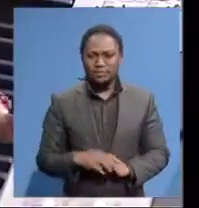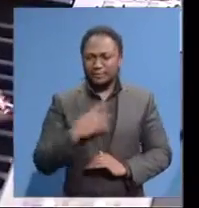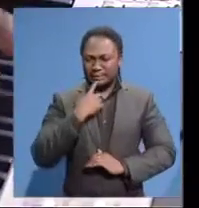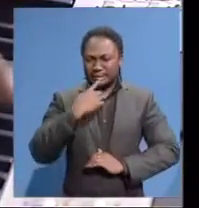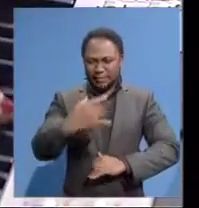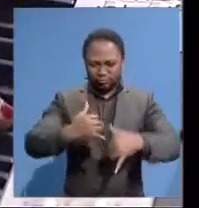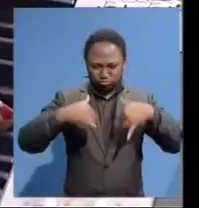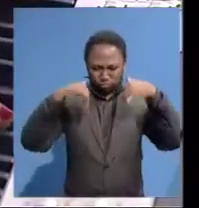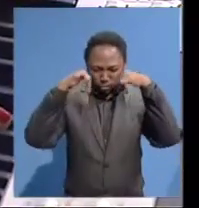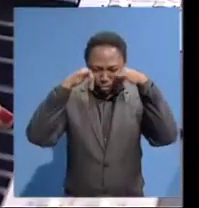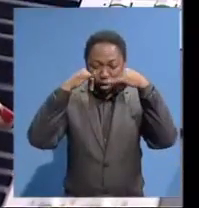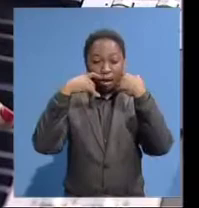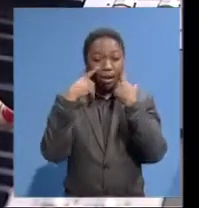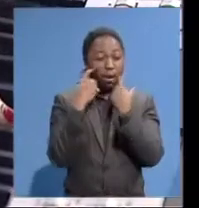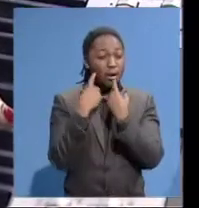yakhala inkomo